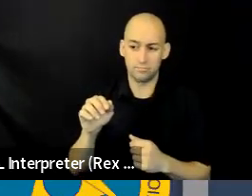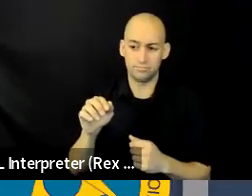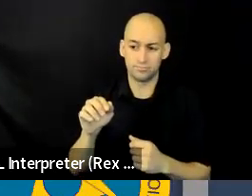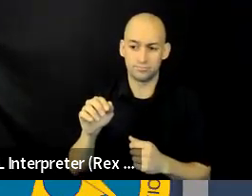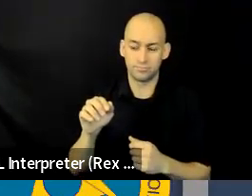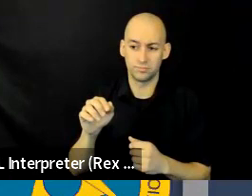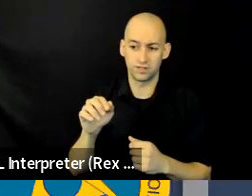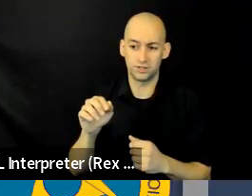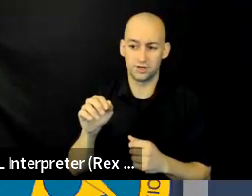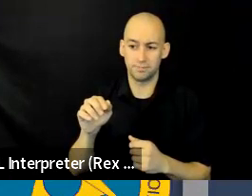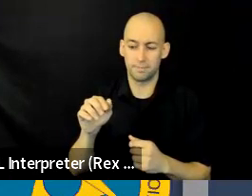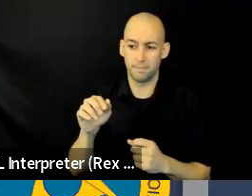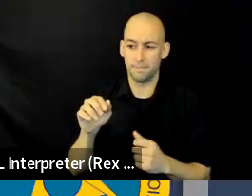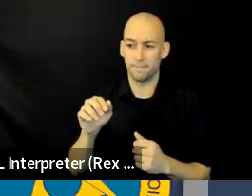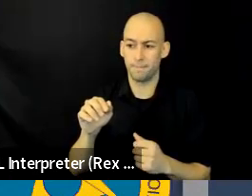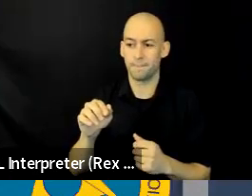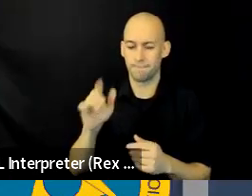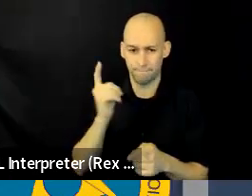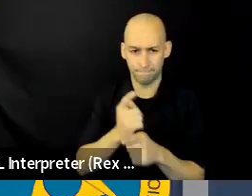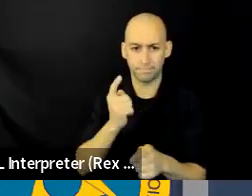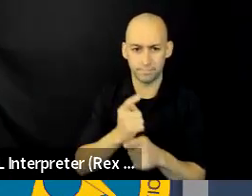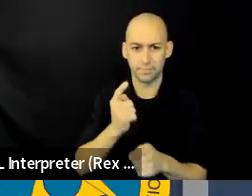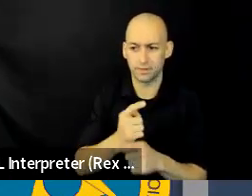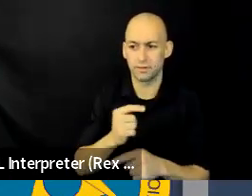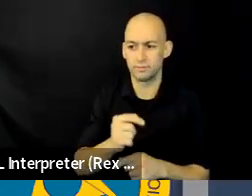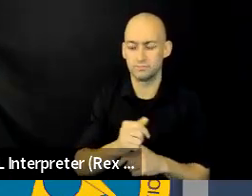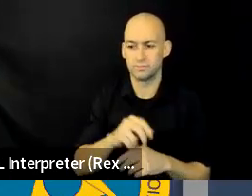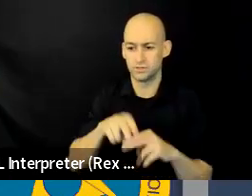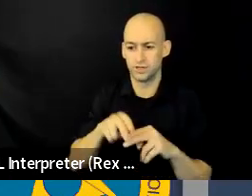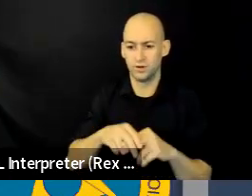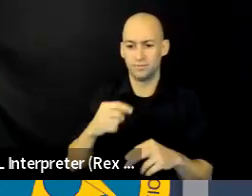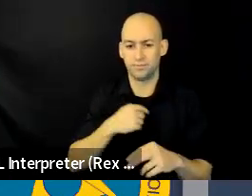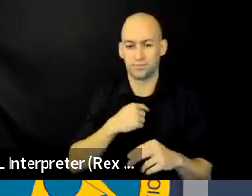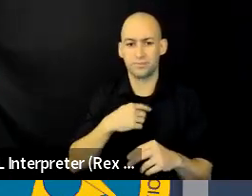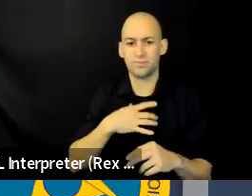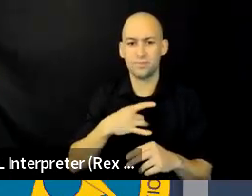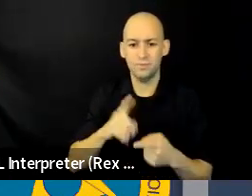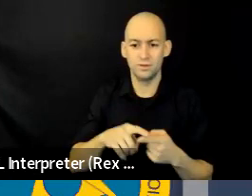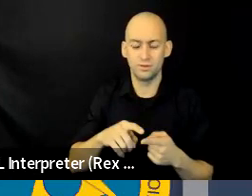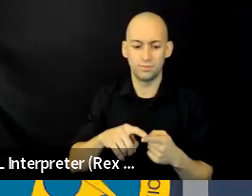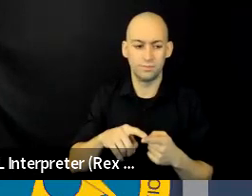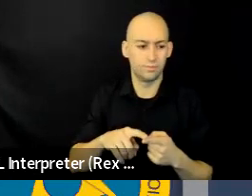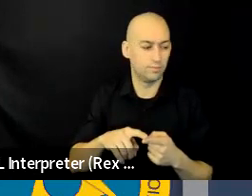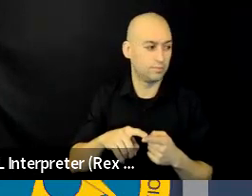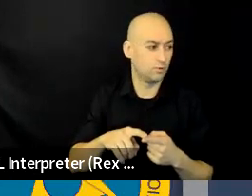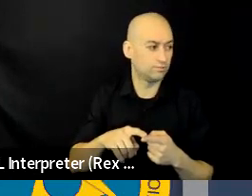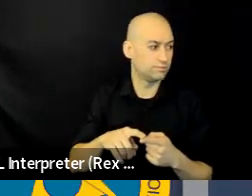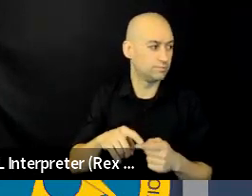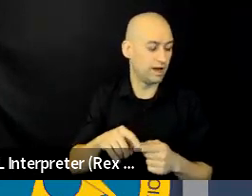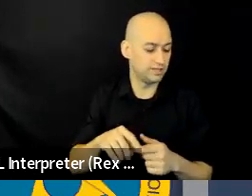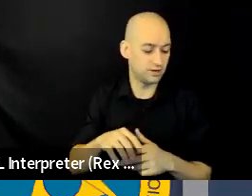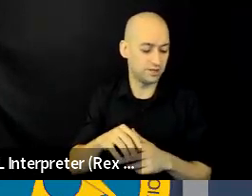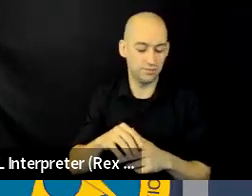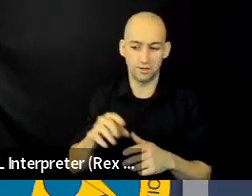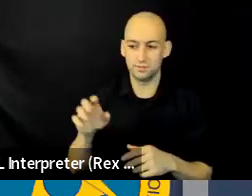88 to 105, please. That's correct. Actually, Chair, I'd like to pull 99 off of that list. Great. Would